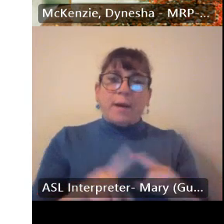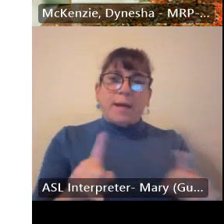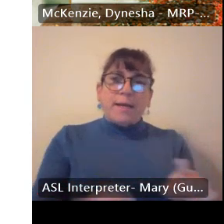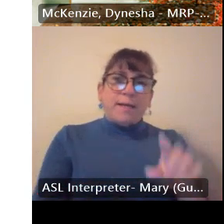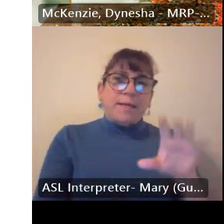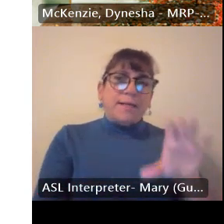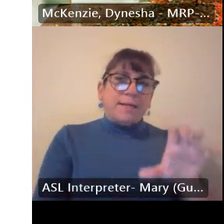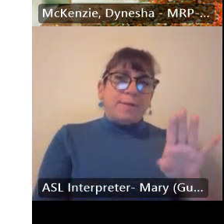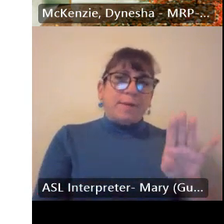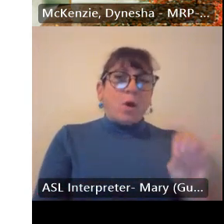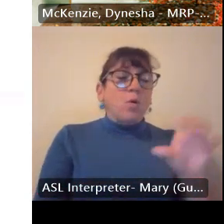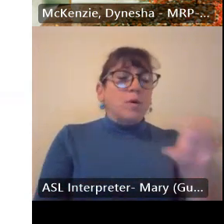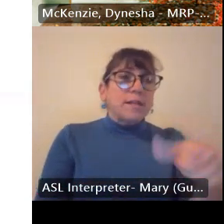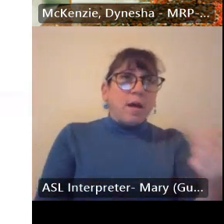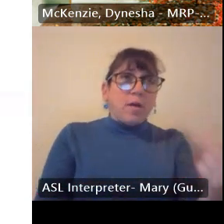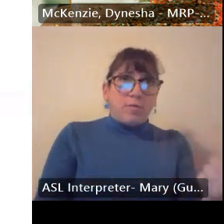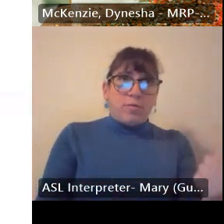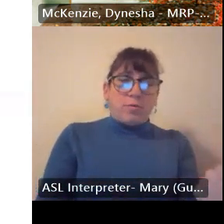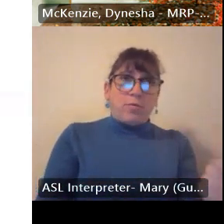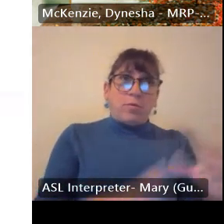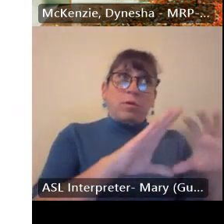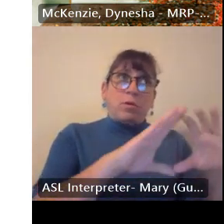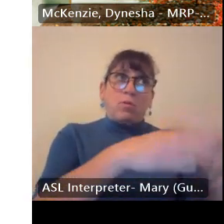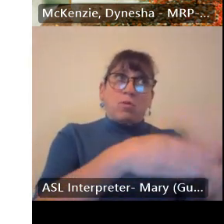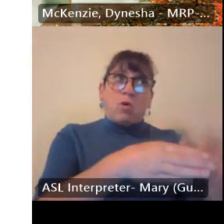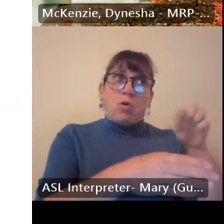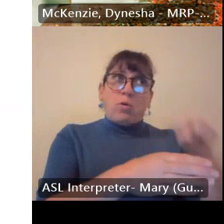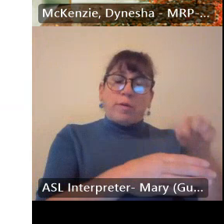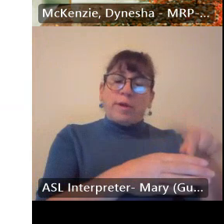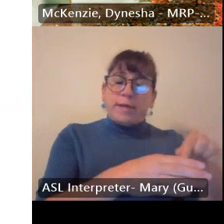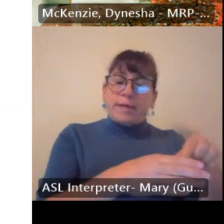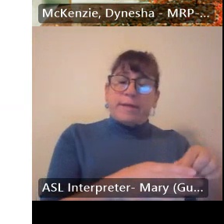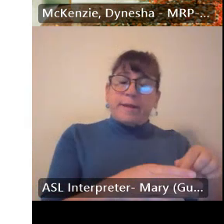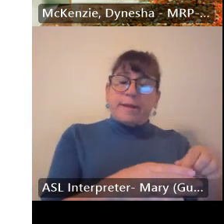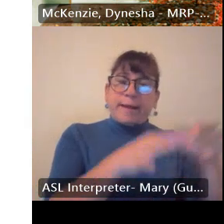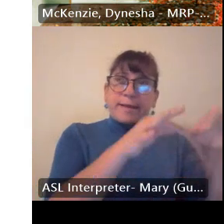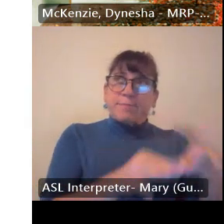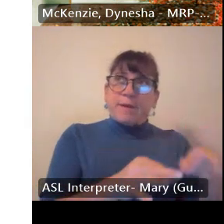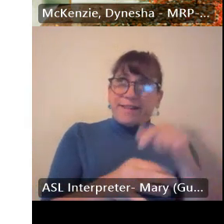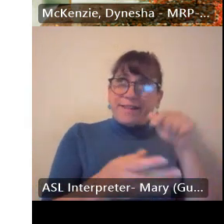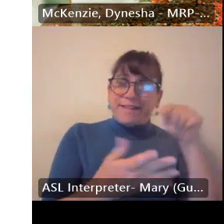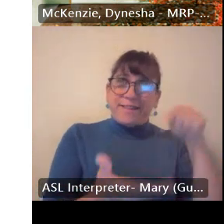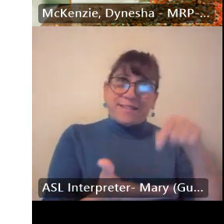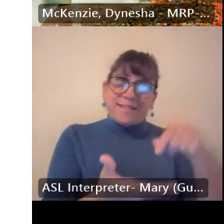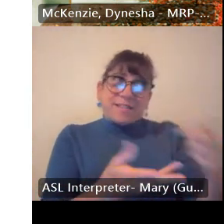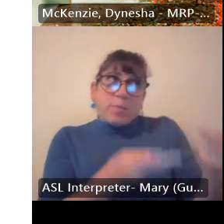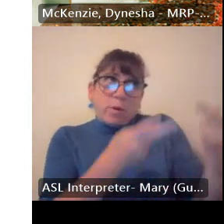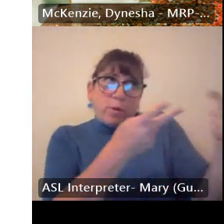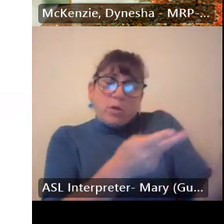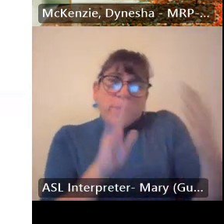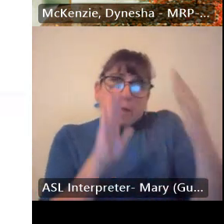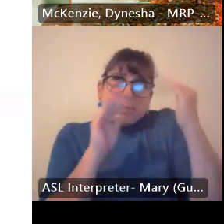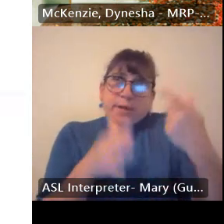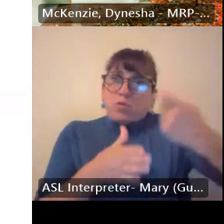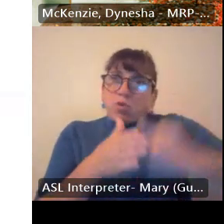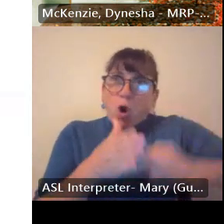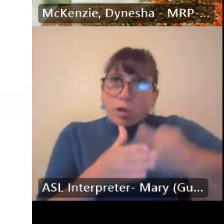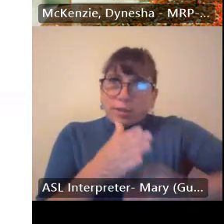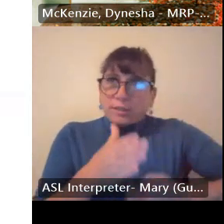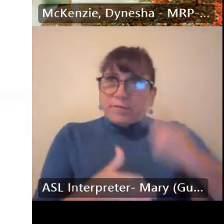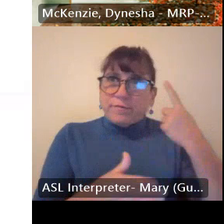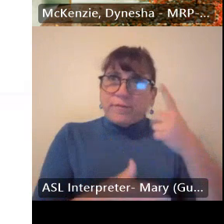also another entity that says this is how much the proposals are expected to cost the